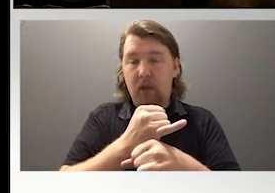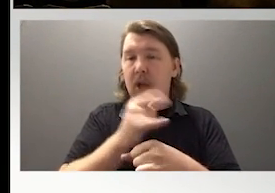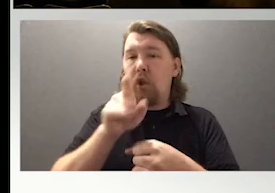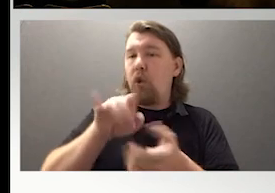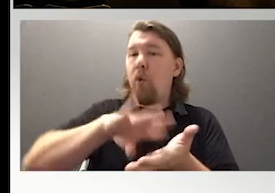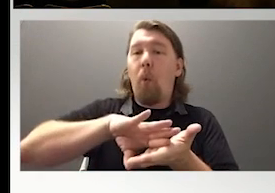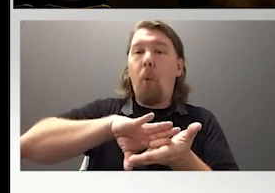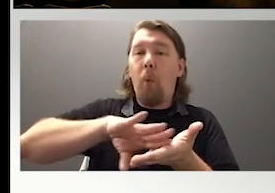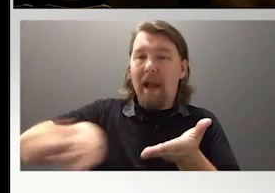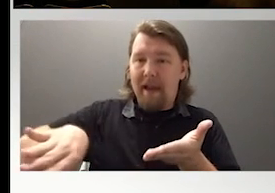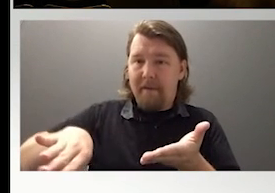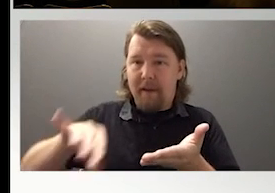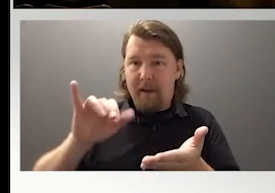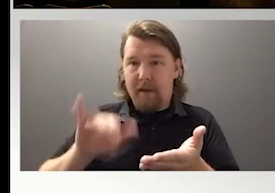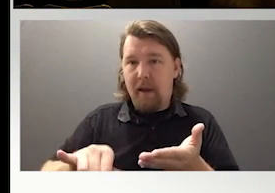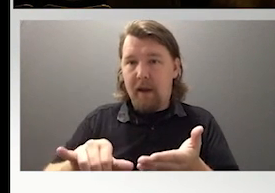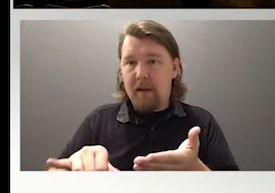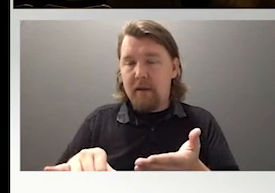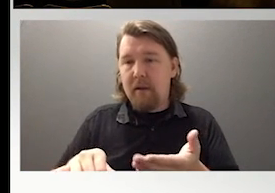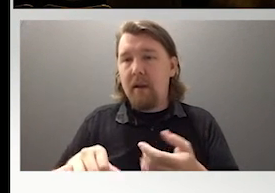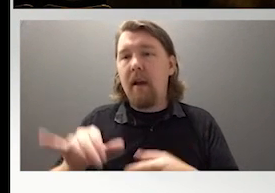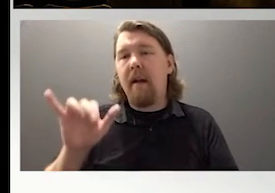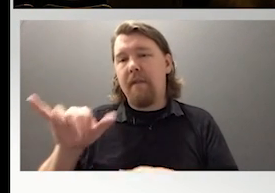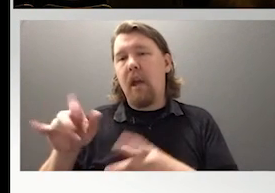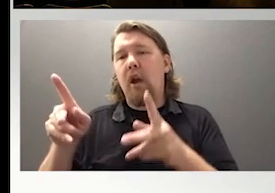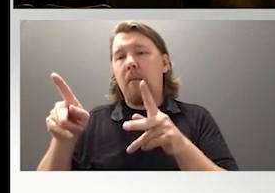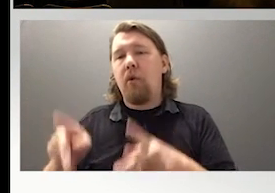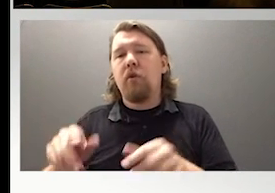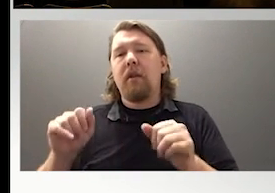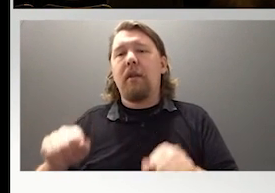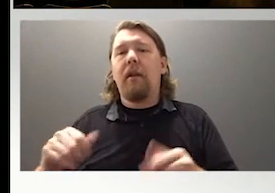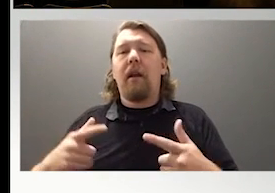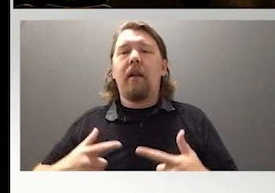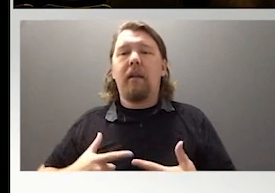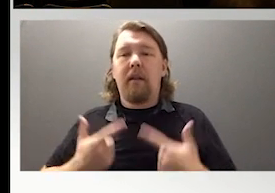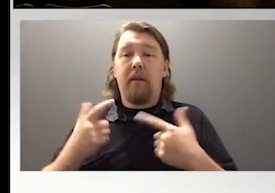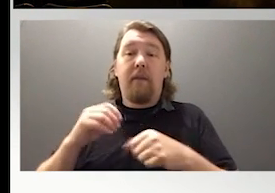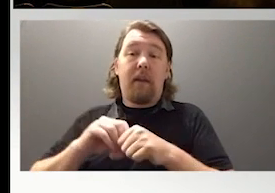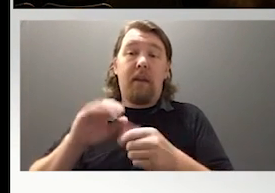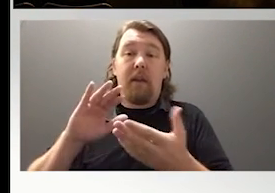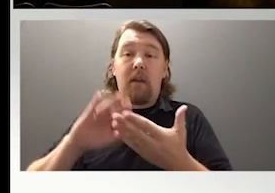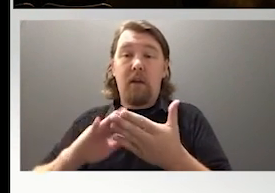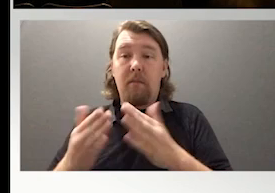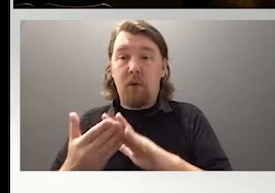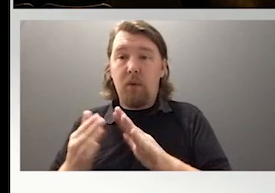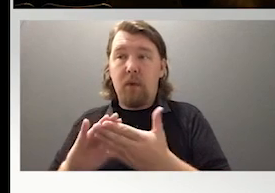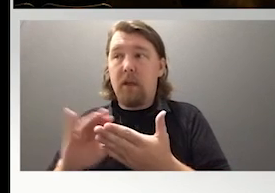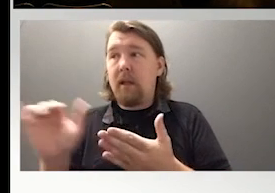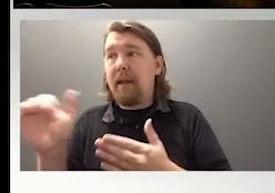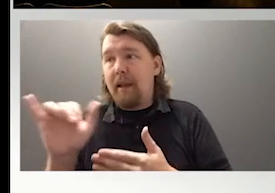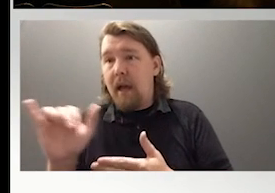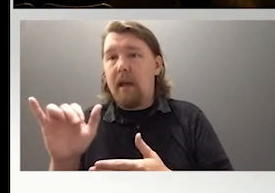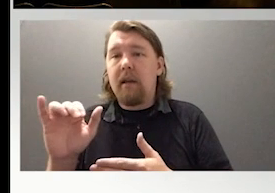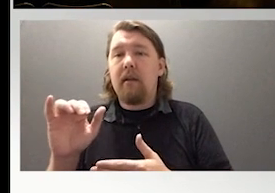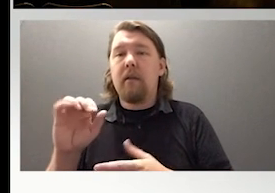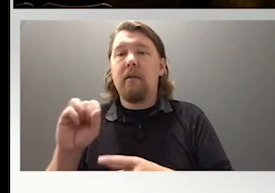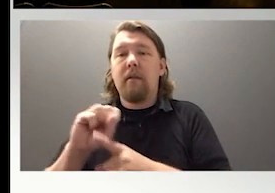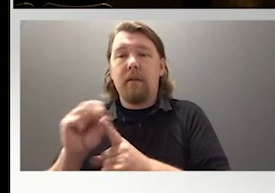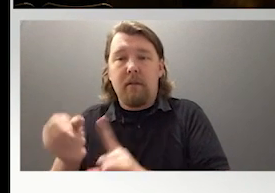the person is able to reside in a community-like